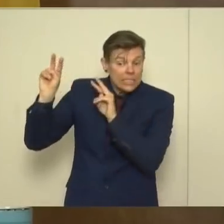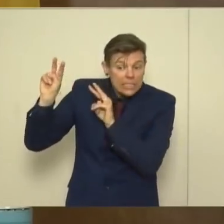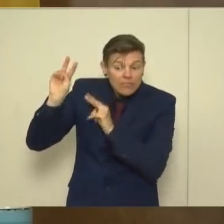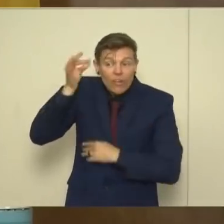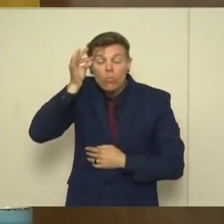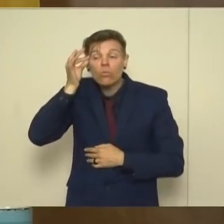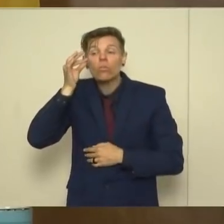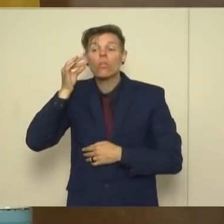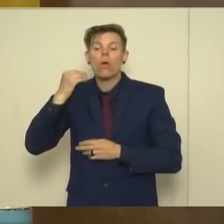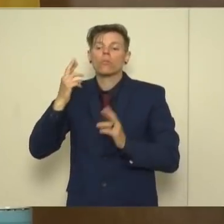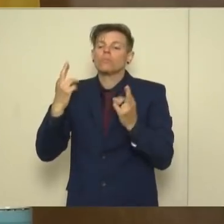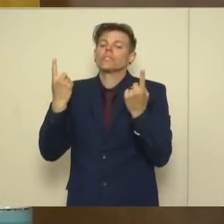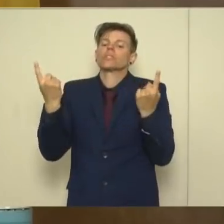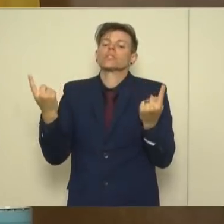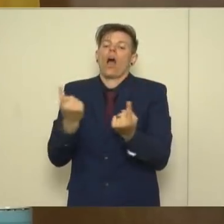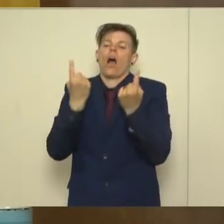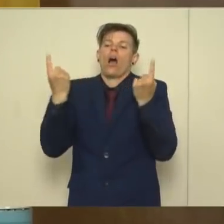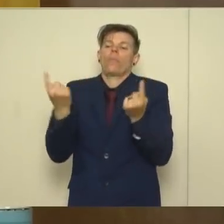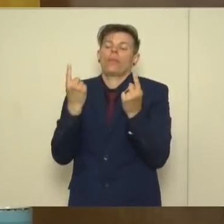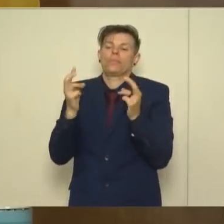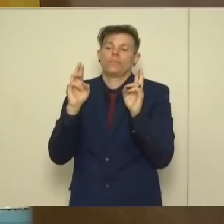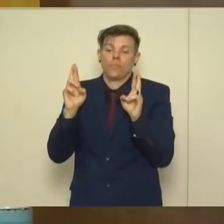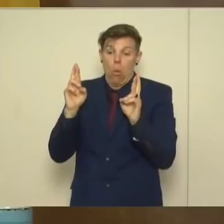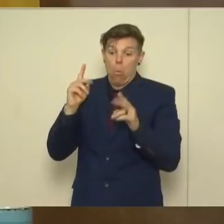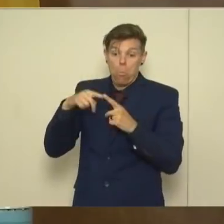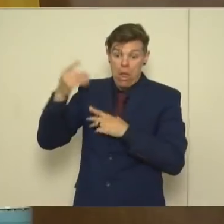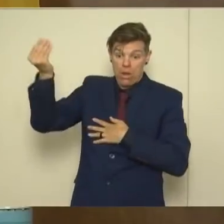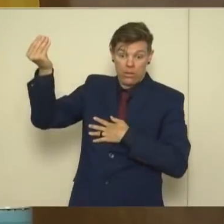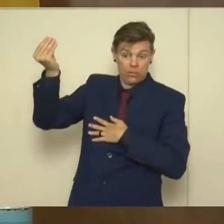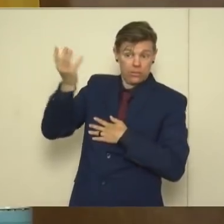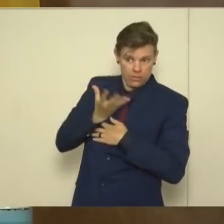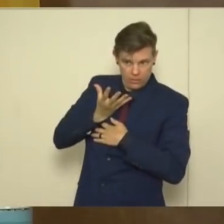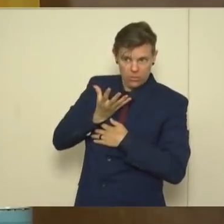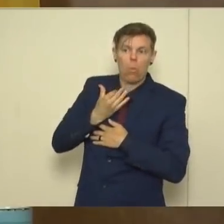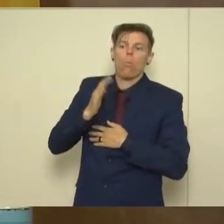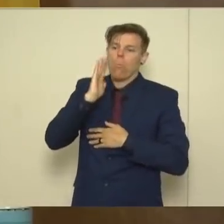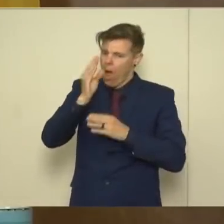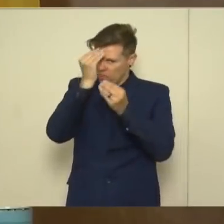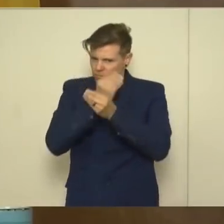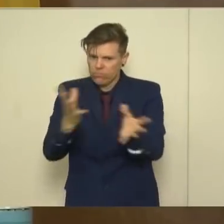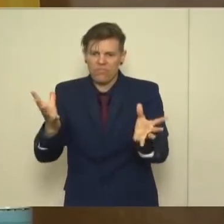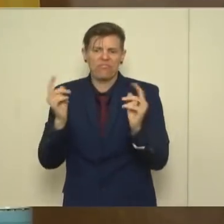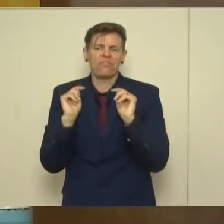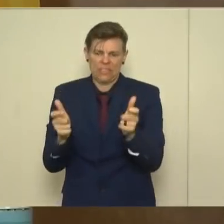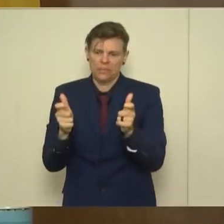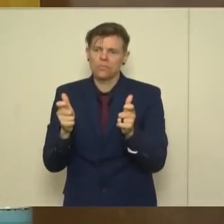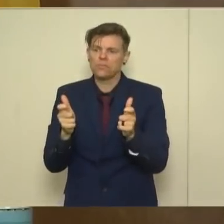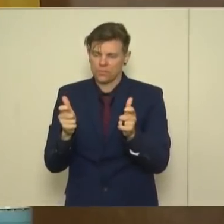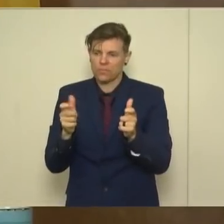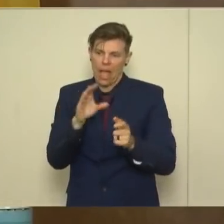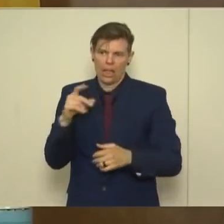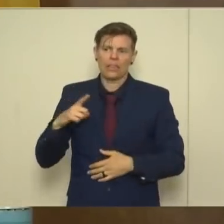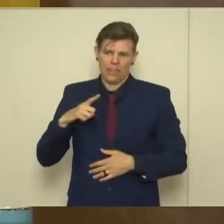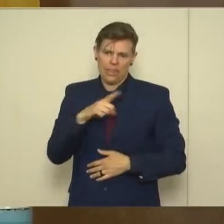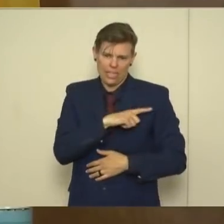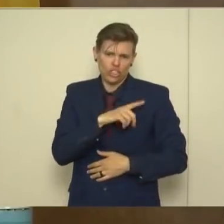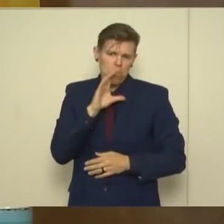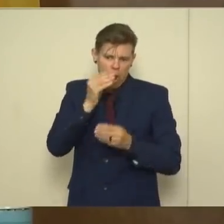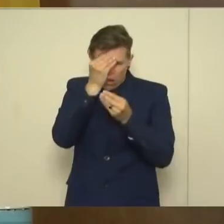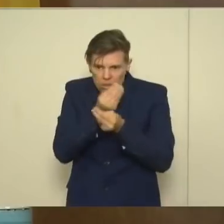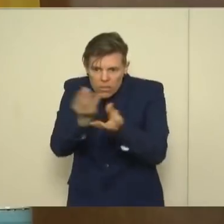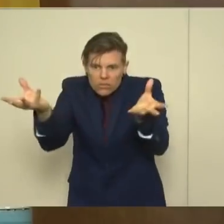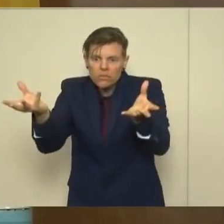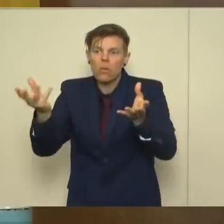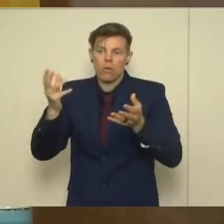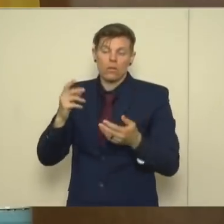when we have those numbers, we will absolutely be providing them to the public, and so will the legislature. And I want to thank the legislature. We don't